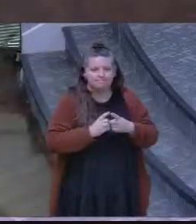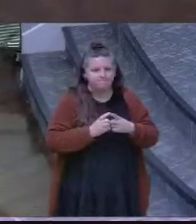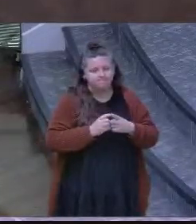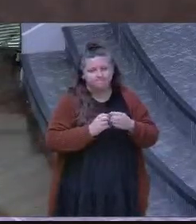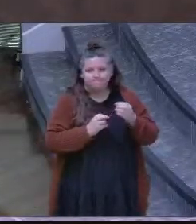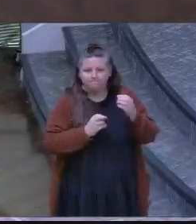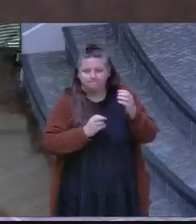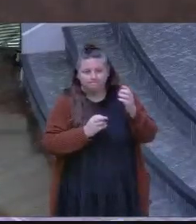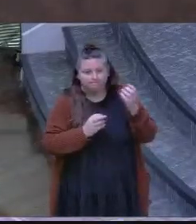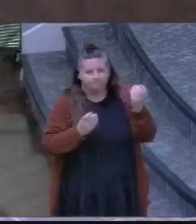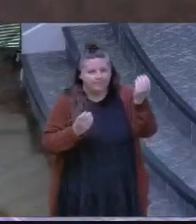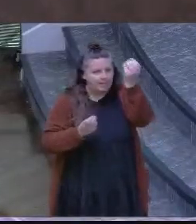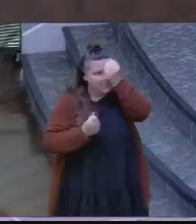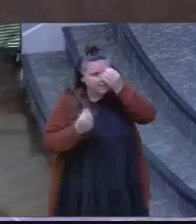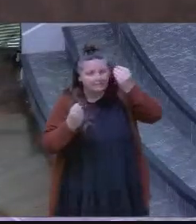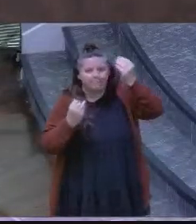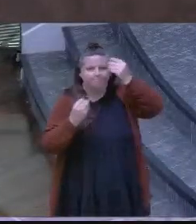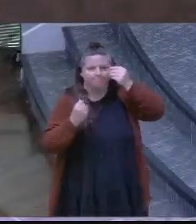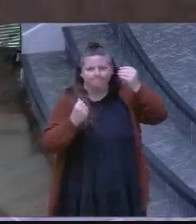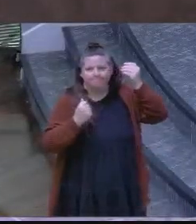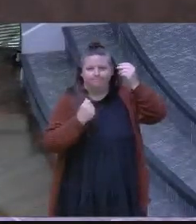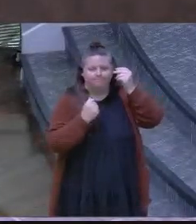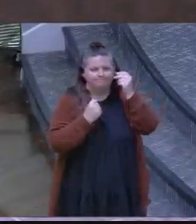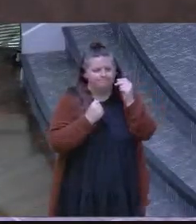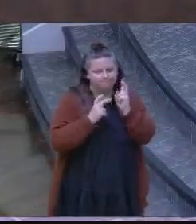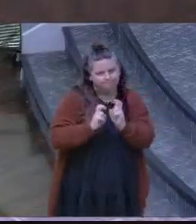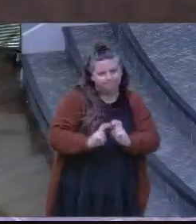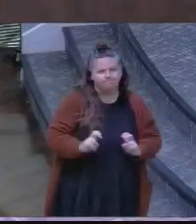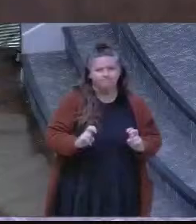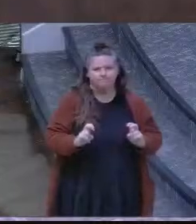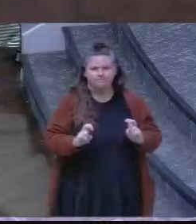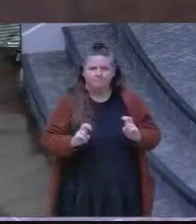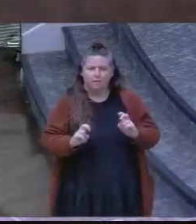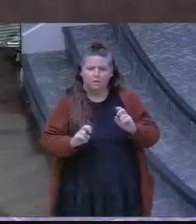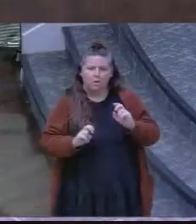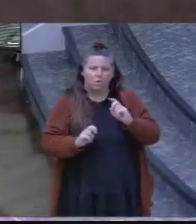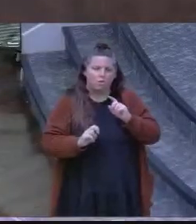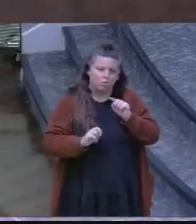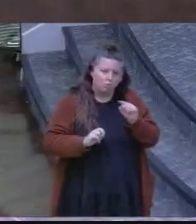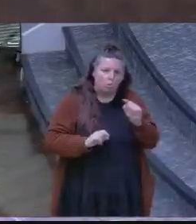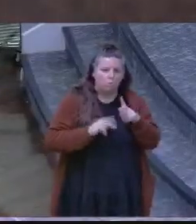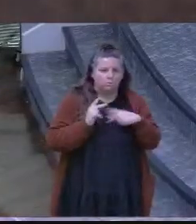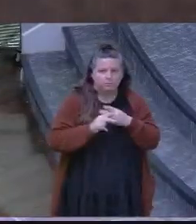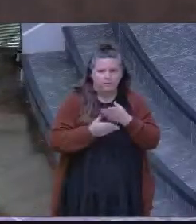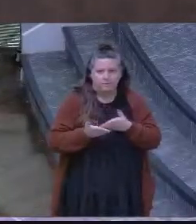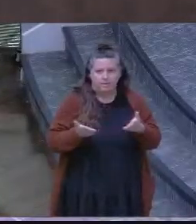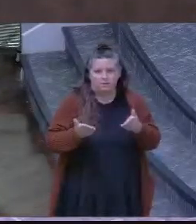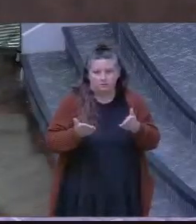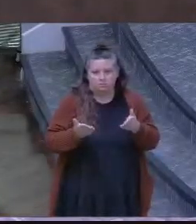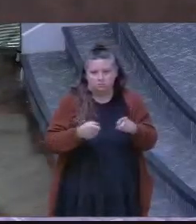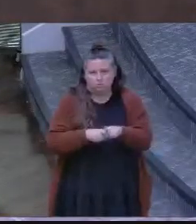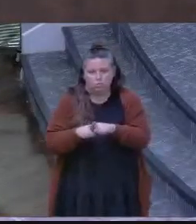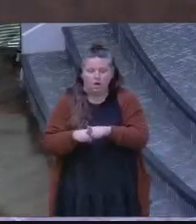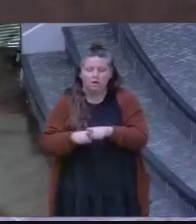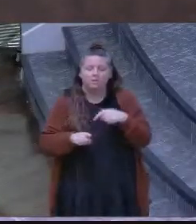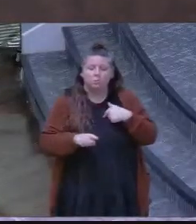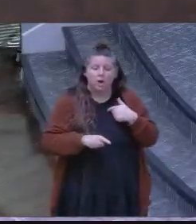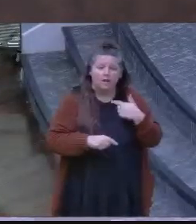those things as well. And so I'm certainly appreciative of the changes that have been made,